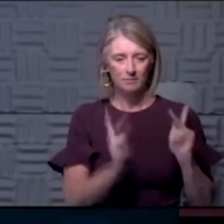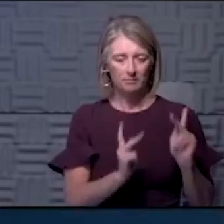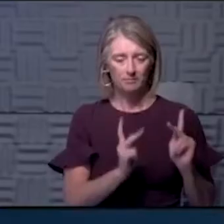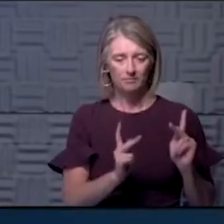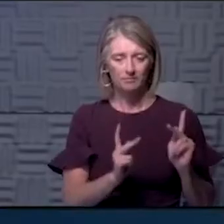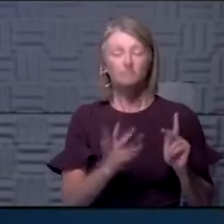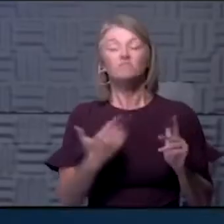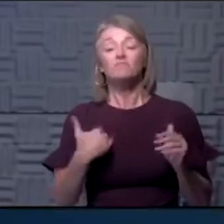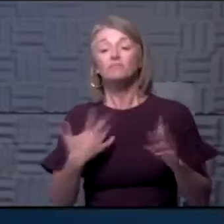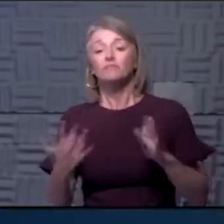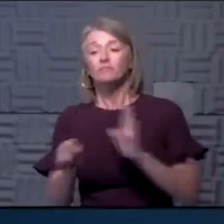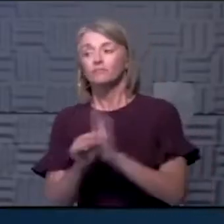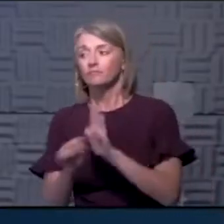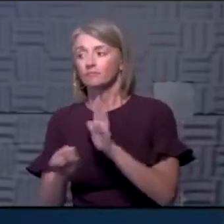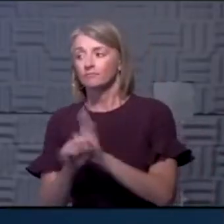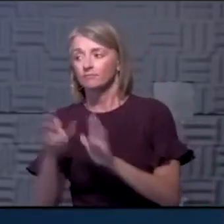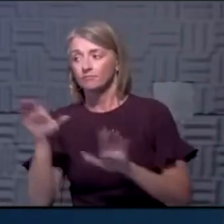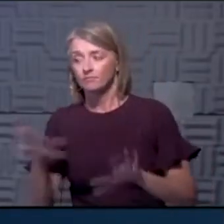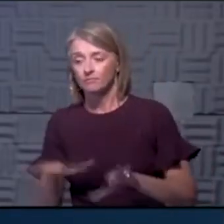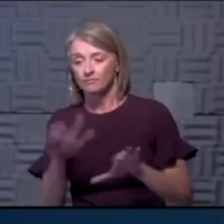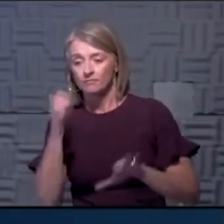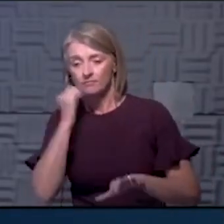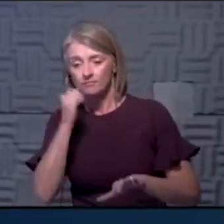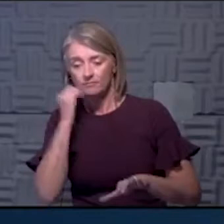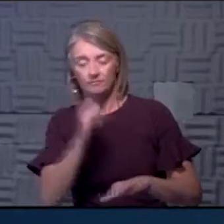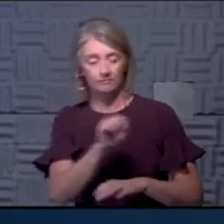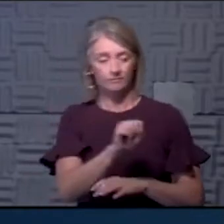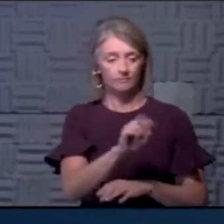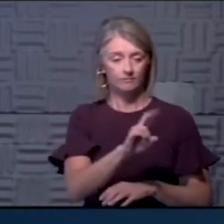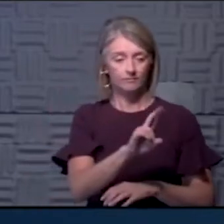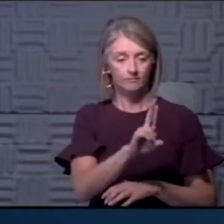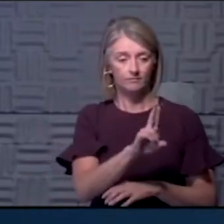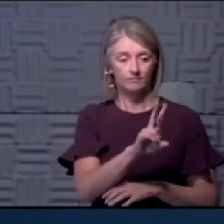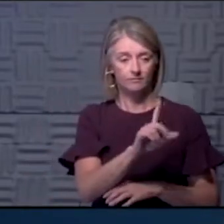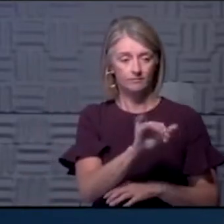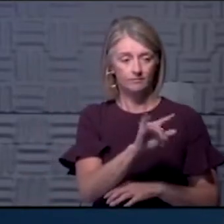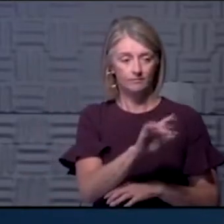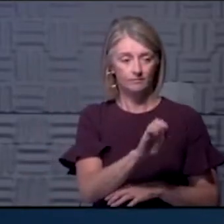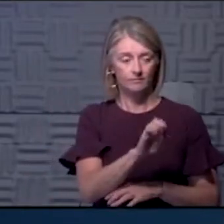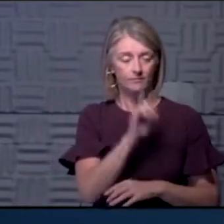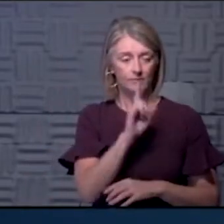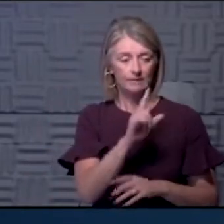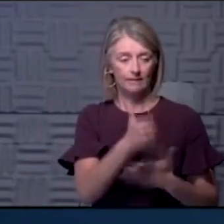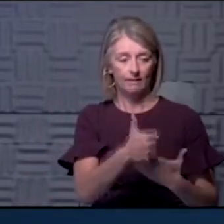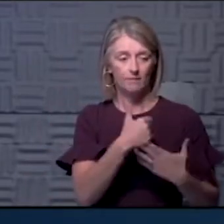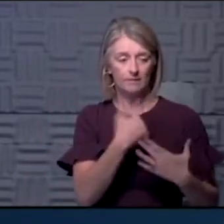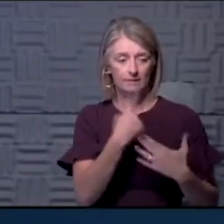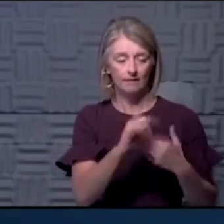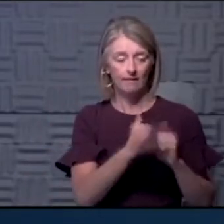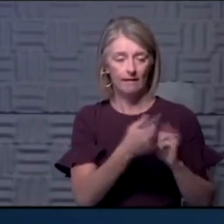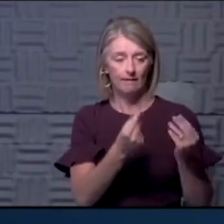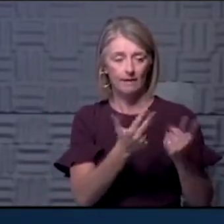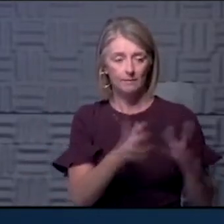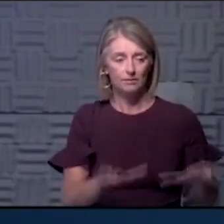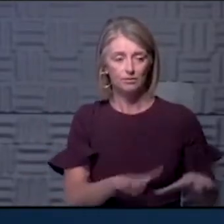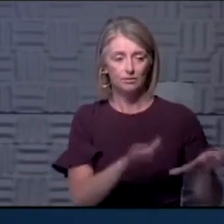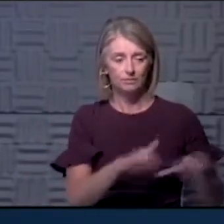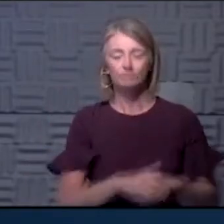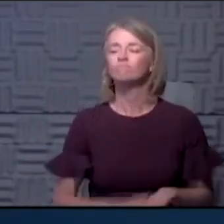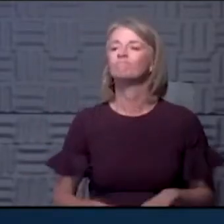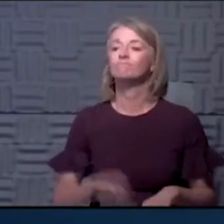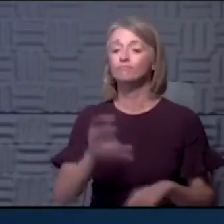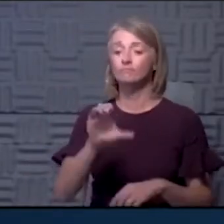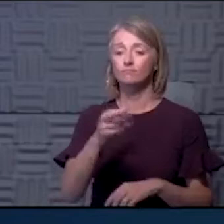we're getting a lot of symptomatic people. Okay, we do that every day, but the surveillance thing is really key to tell us how the campus is behaving. as a whole.